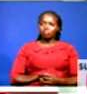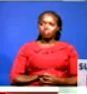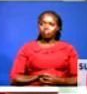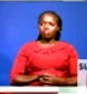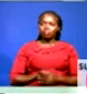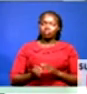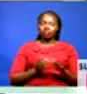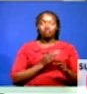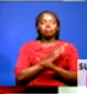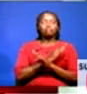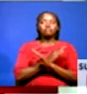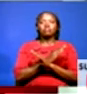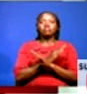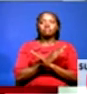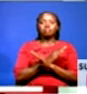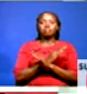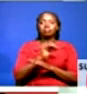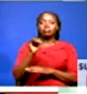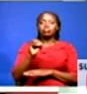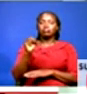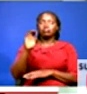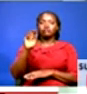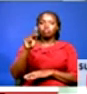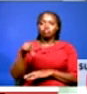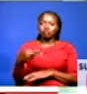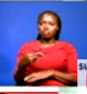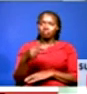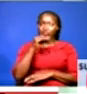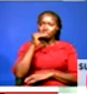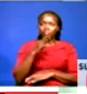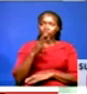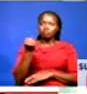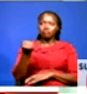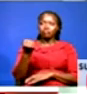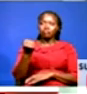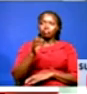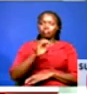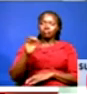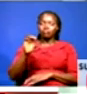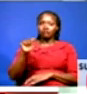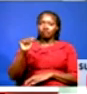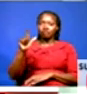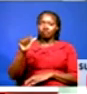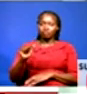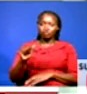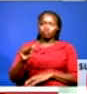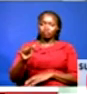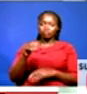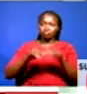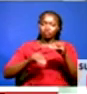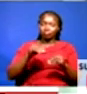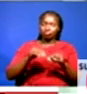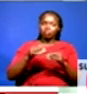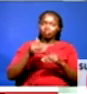is Joseph Ntakirutimana has been elected to the position of Speaker for the 5th East African Legislative Assembly. His election came